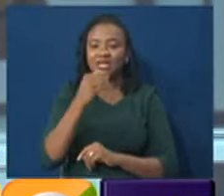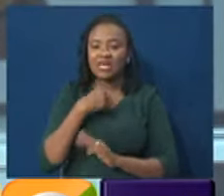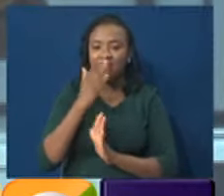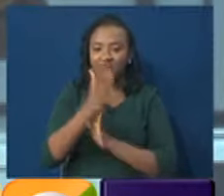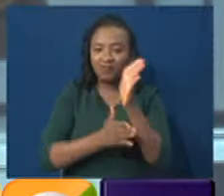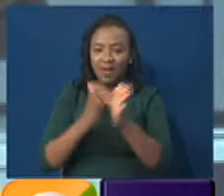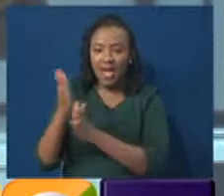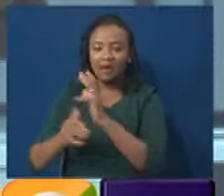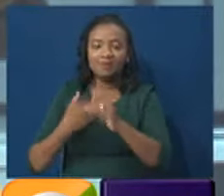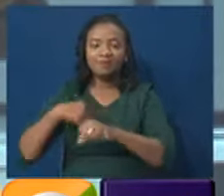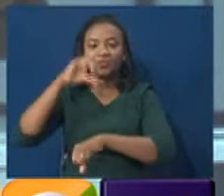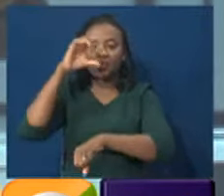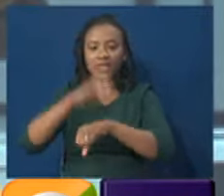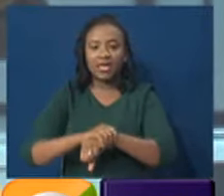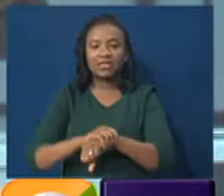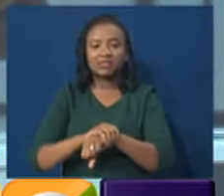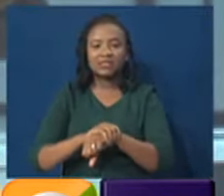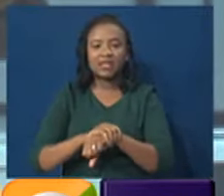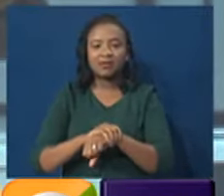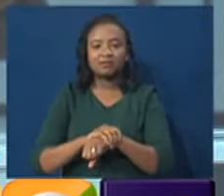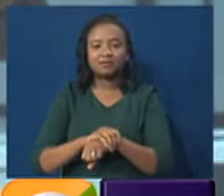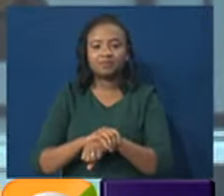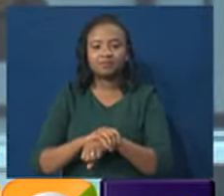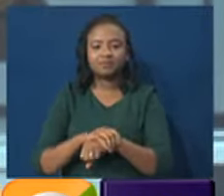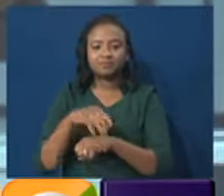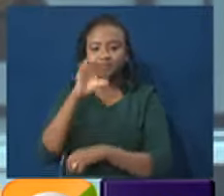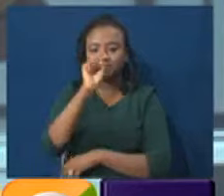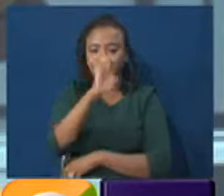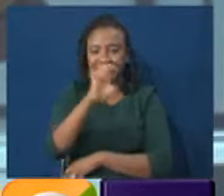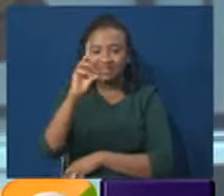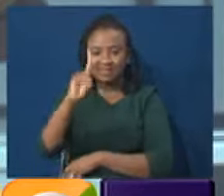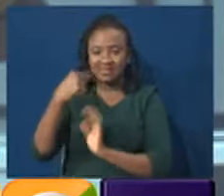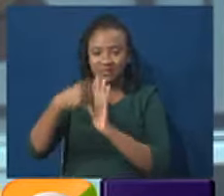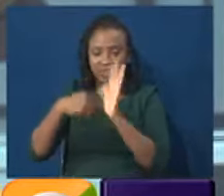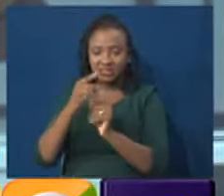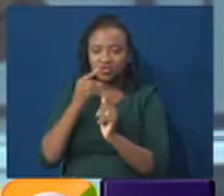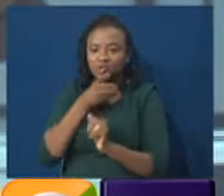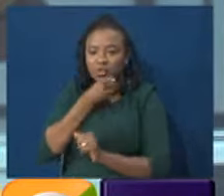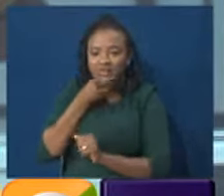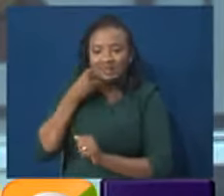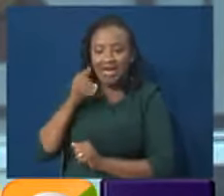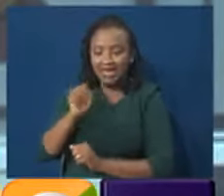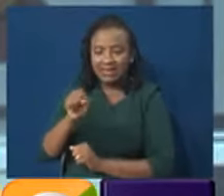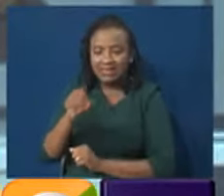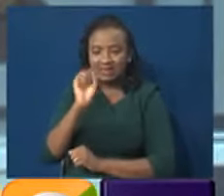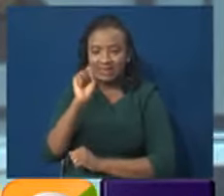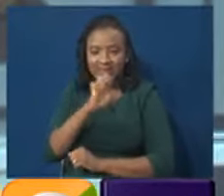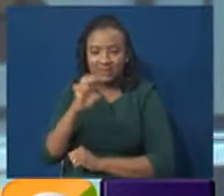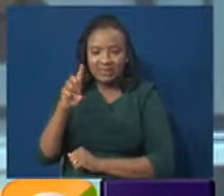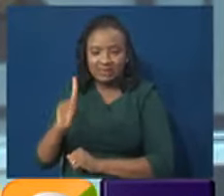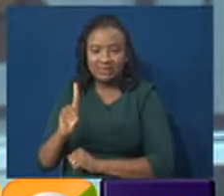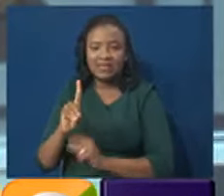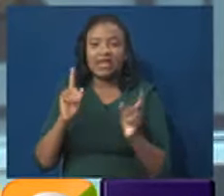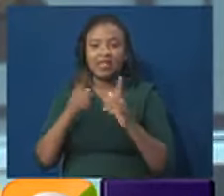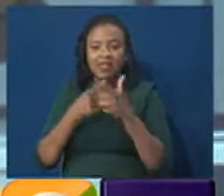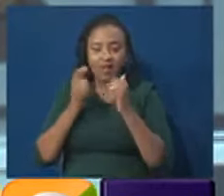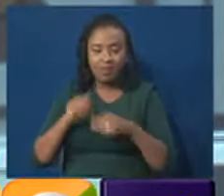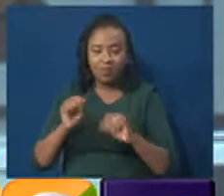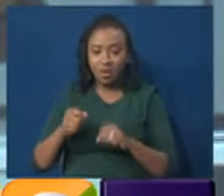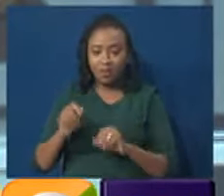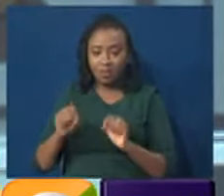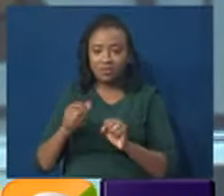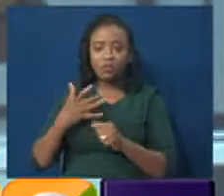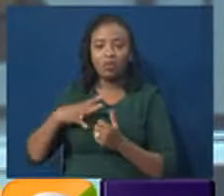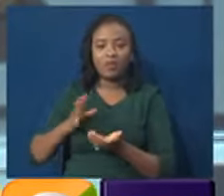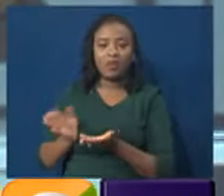dryers. We are also getting storage facilities, right, so that people can aggregate their harvest and okay,